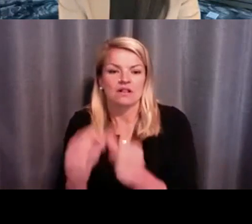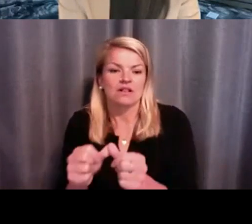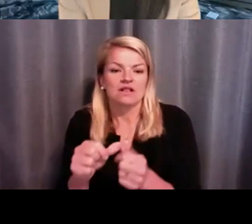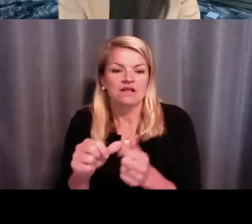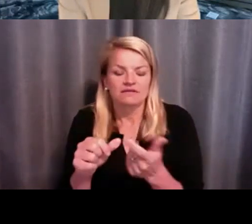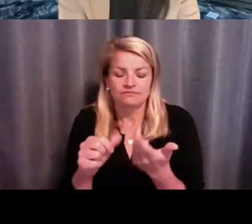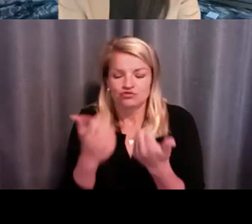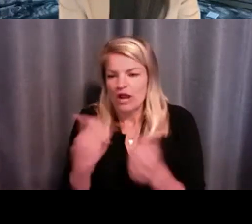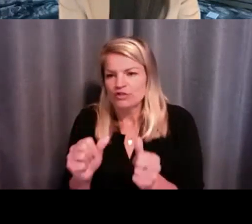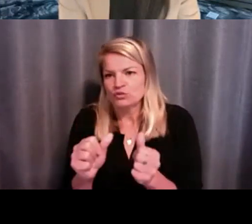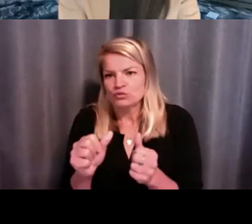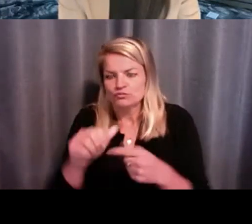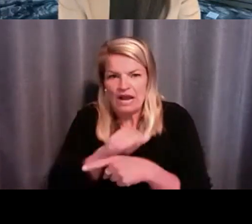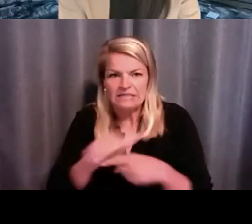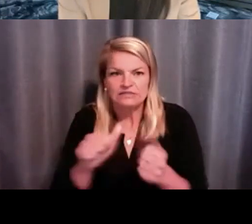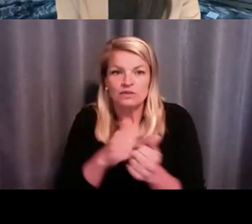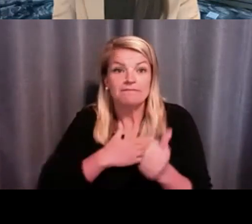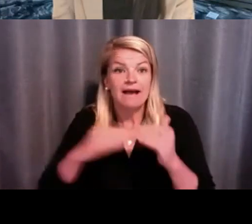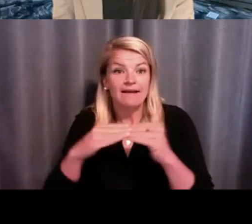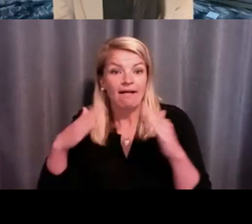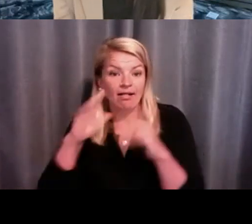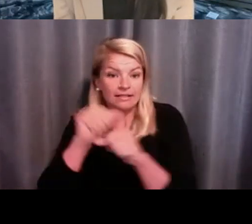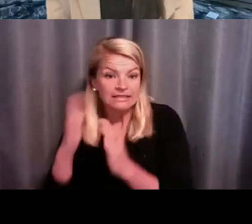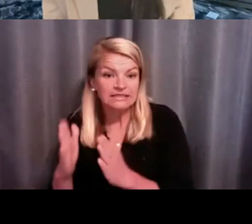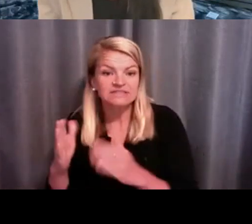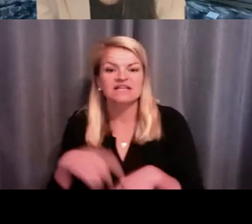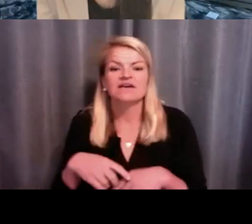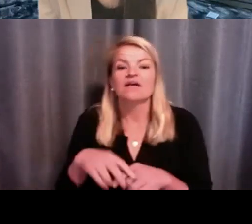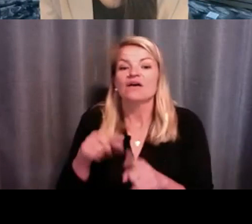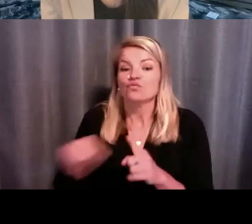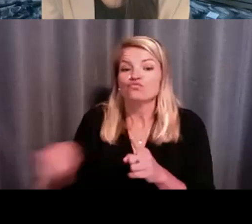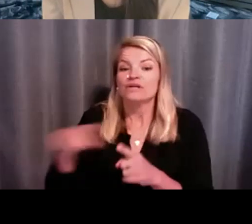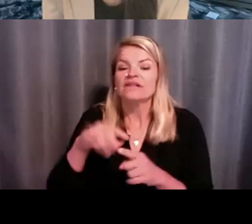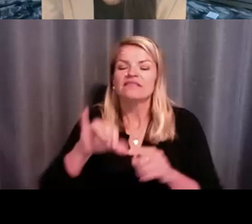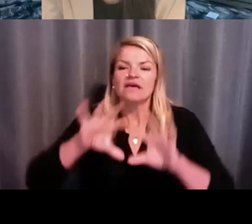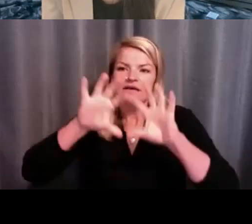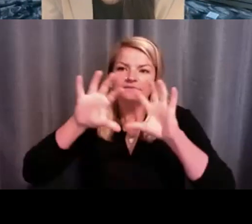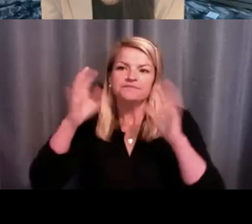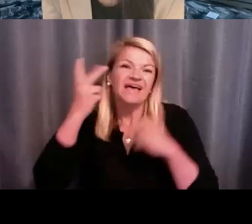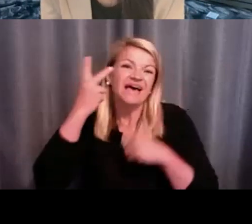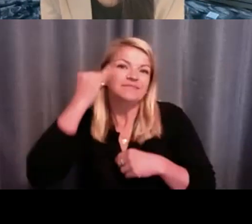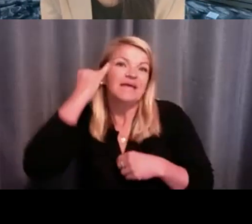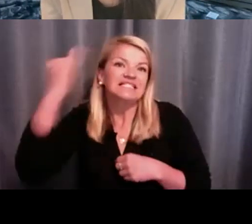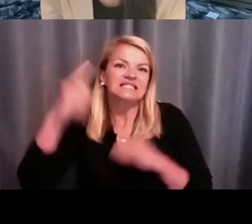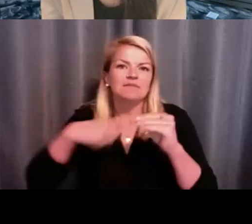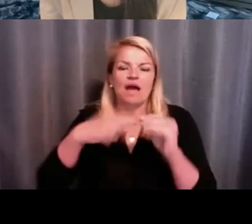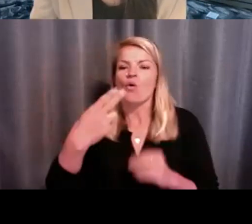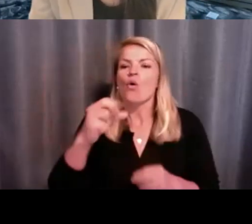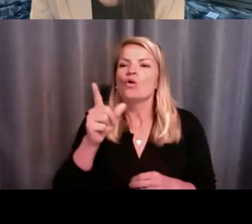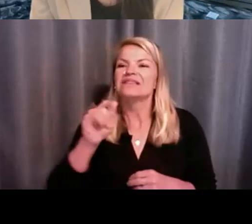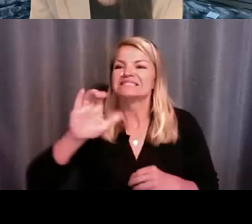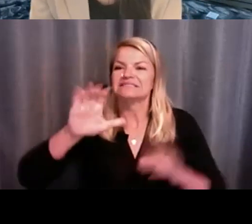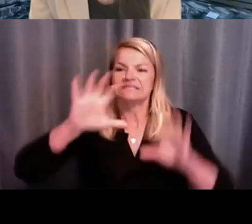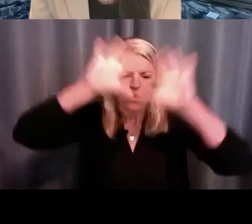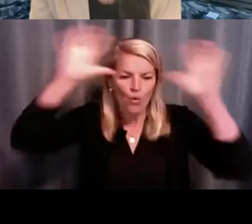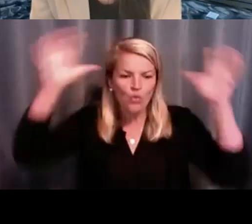with my colleagues Charlotte, Bente, and Kinana, is the holistic approach to the minimum standards, as Miriam